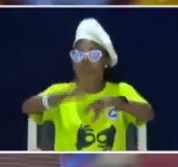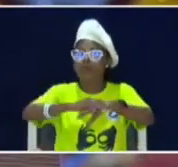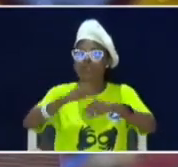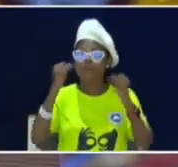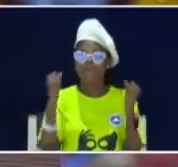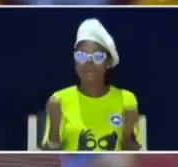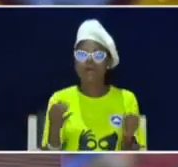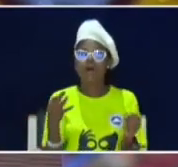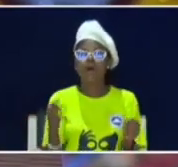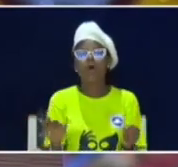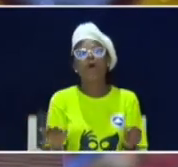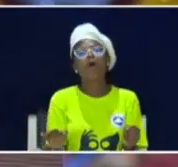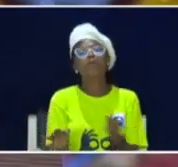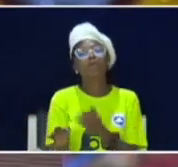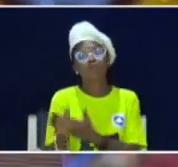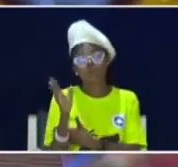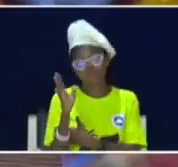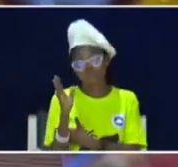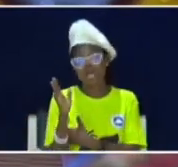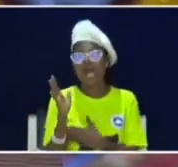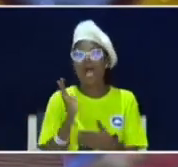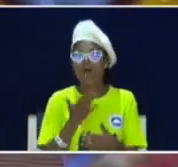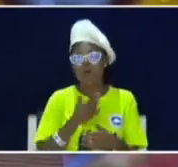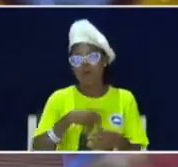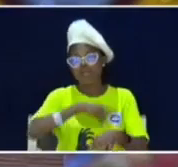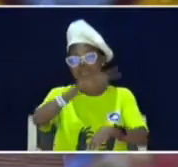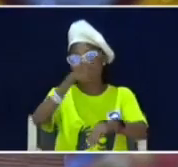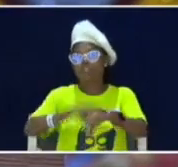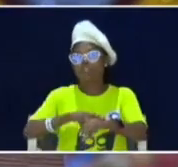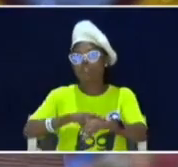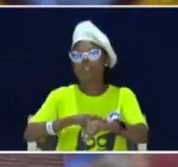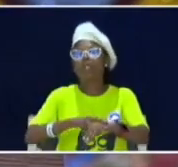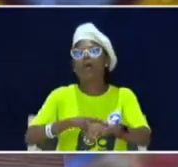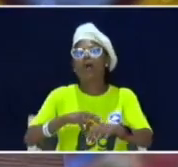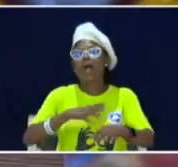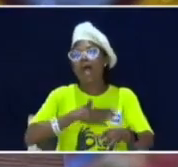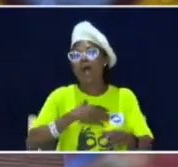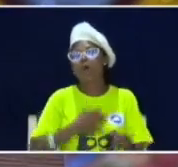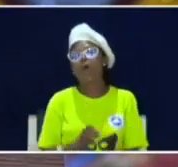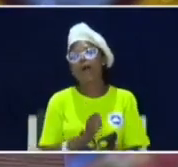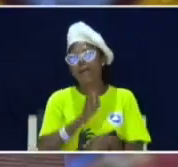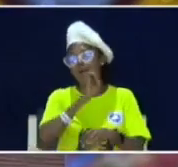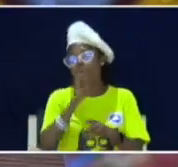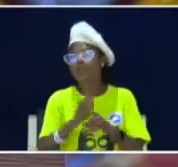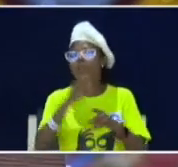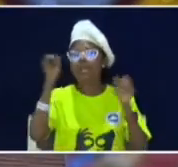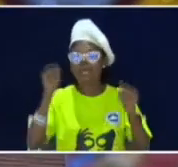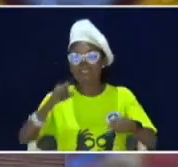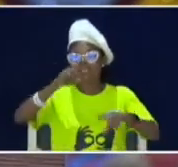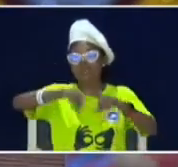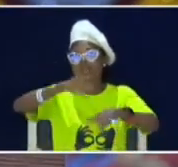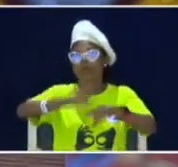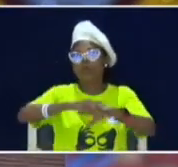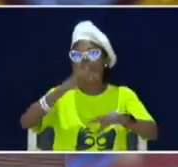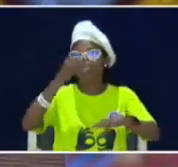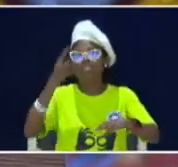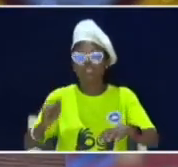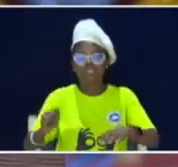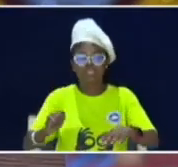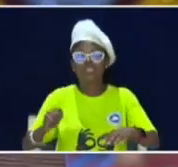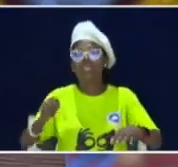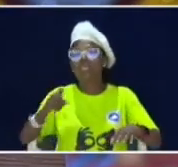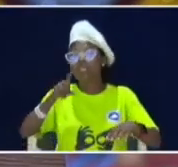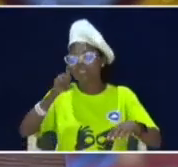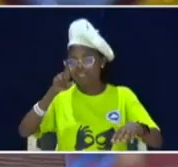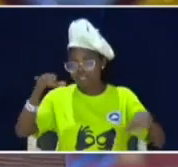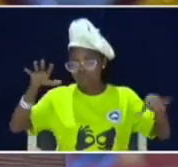Our nation can depend on the strength of Jesus. Our economy can depend on the strength of Jesus. Number 5,